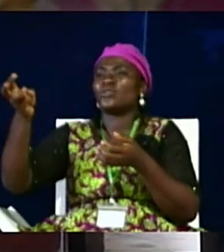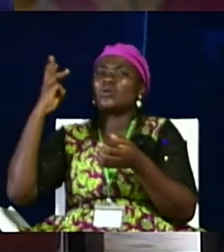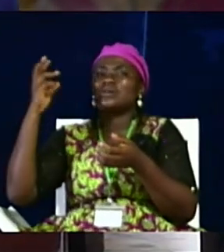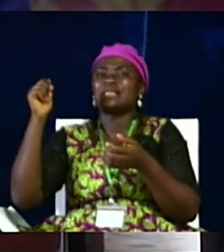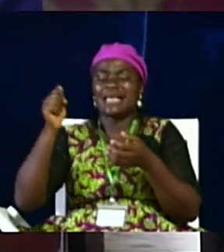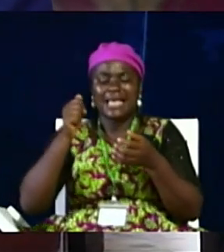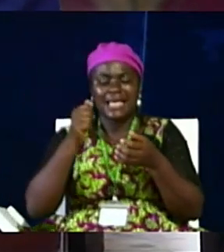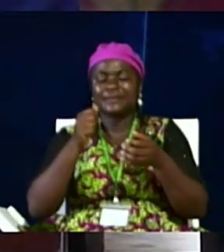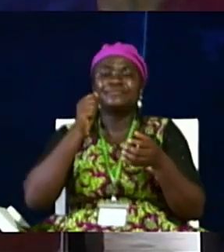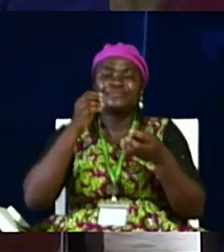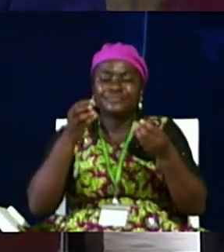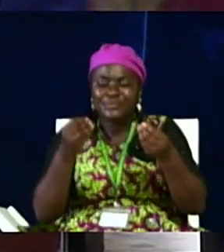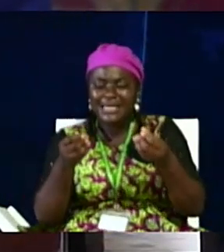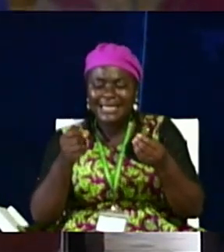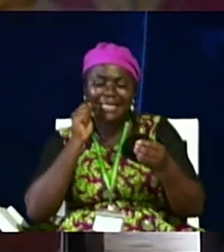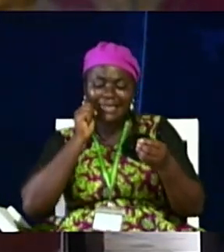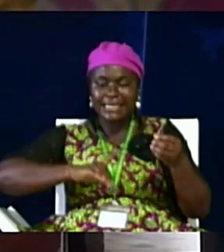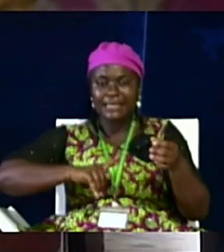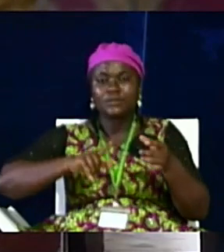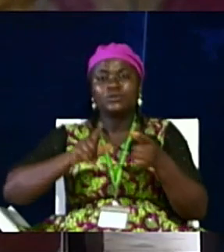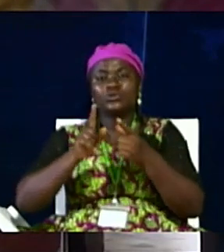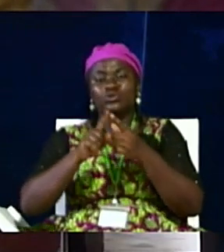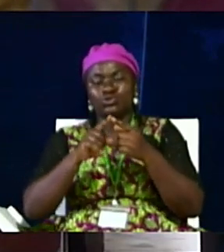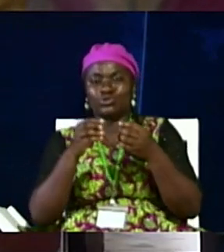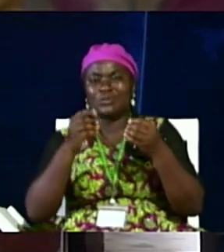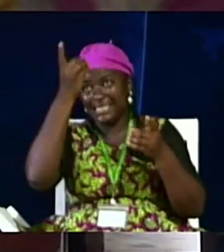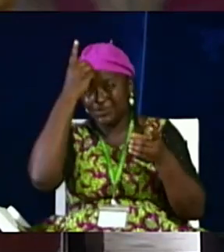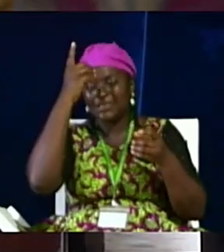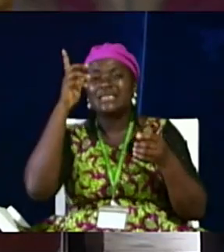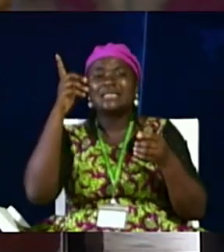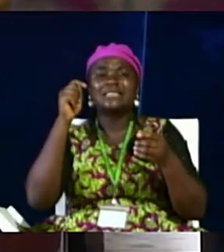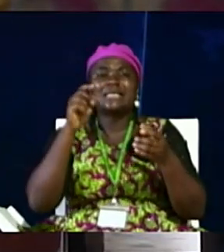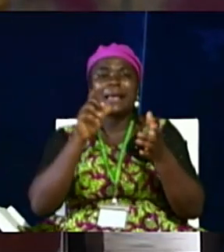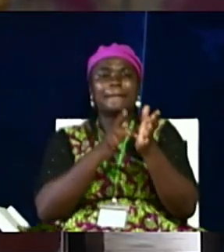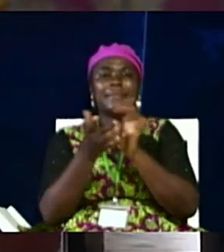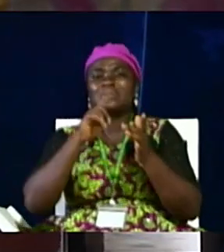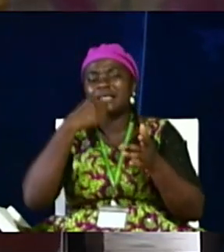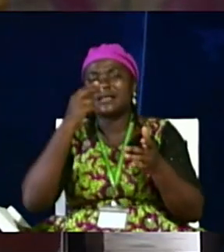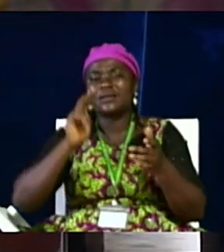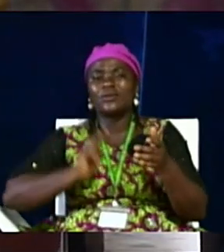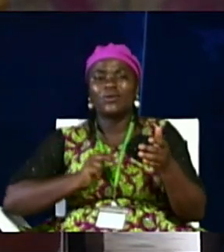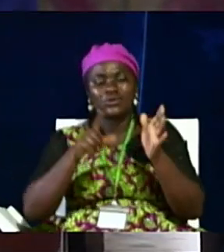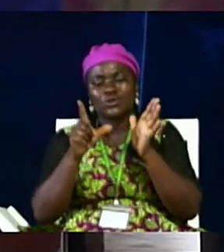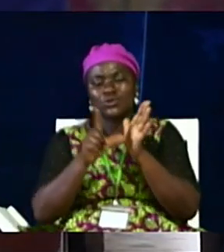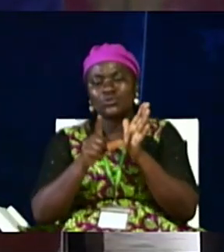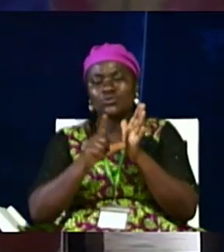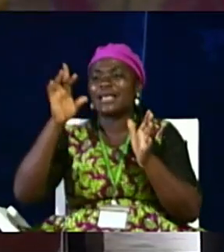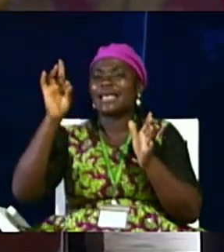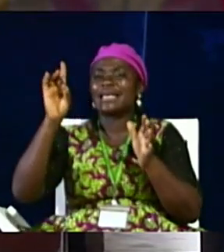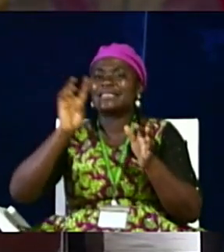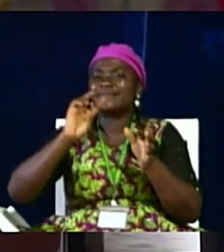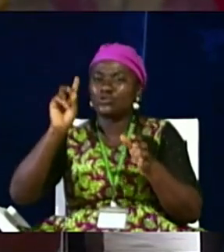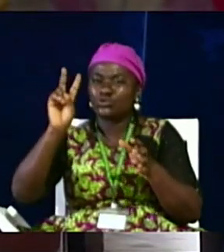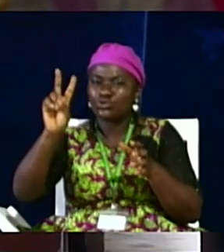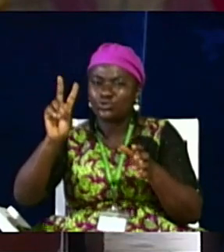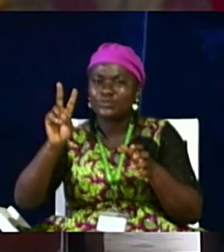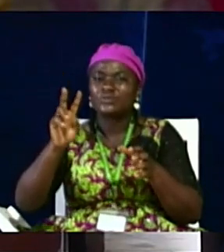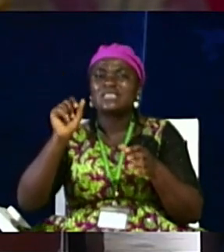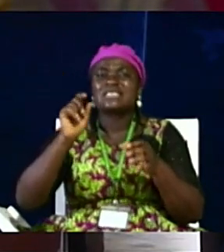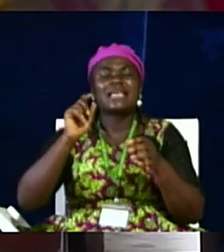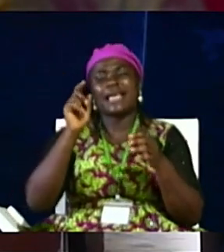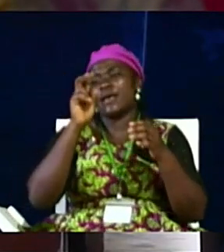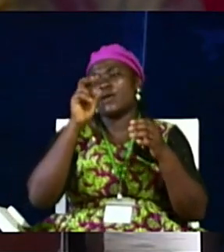demons. The Bible tells us in Luke chapter 8, verse 2, Luke 8, 2, and certain women